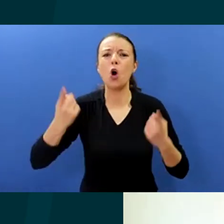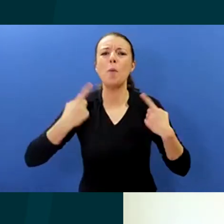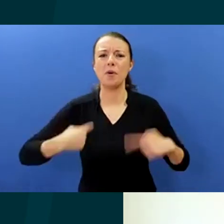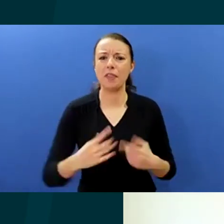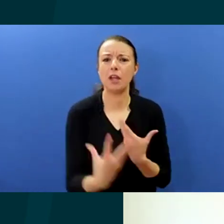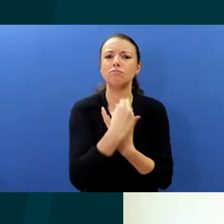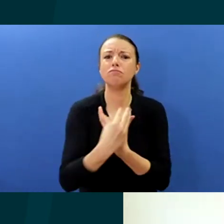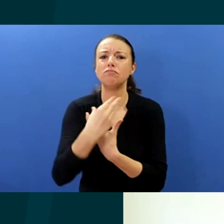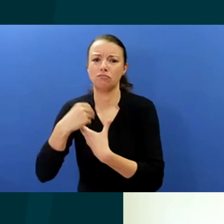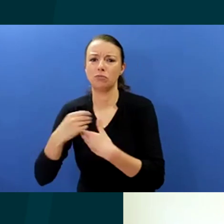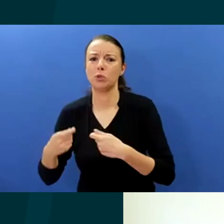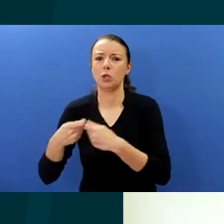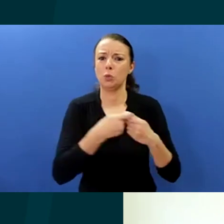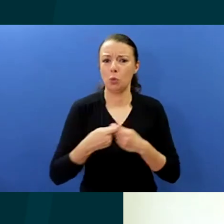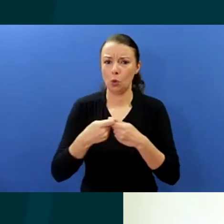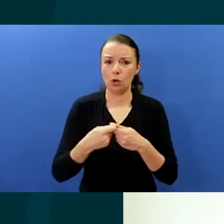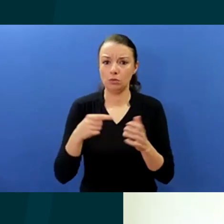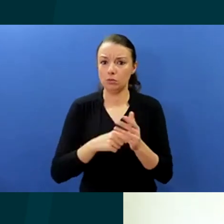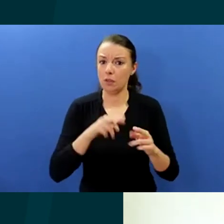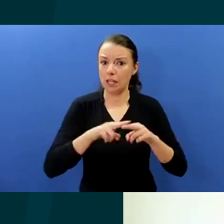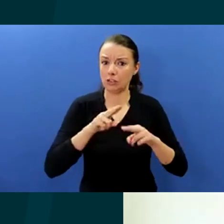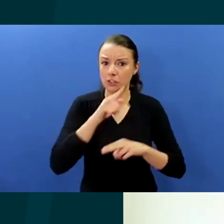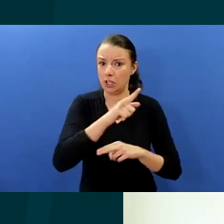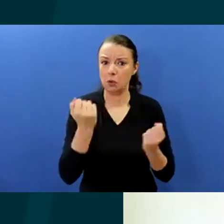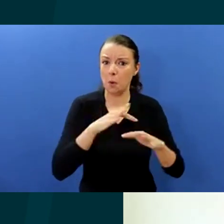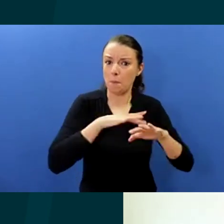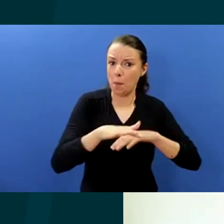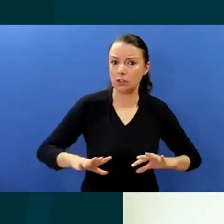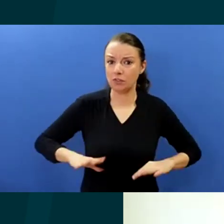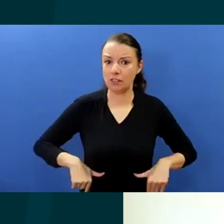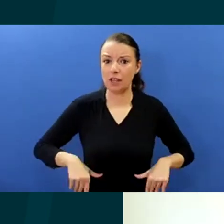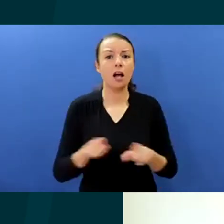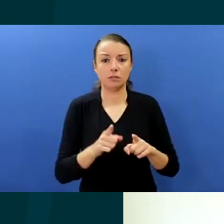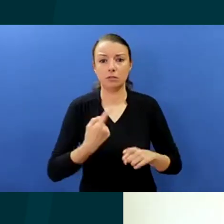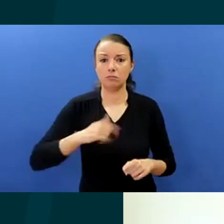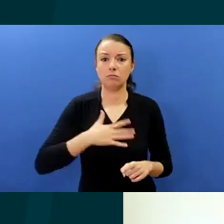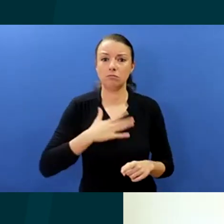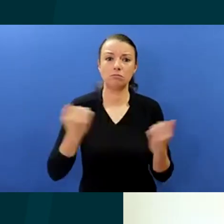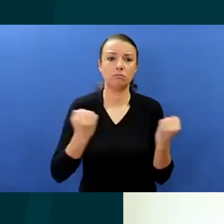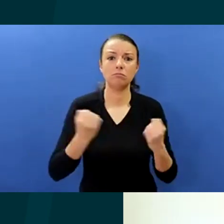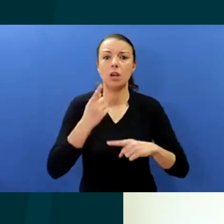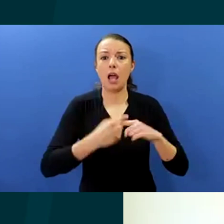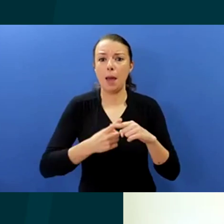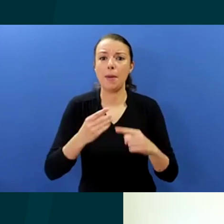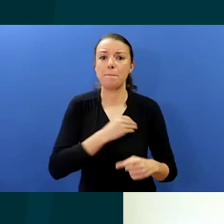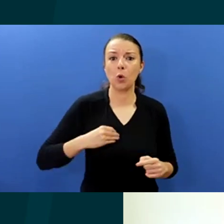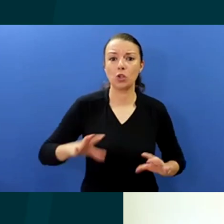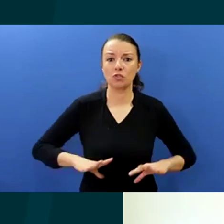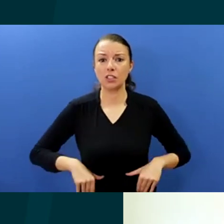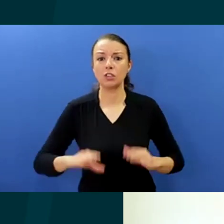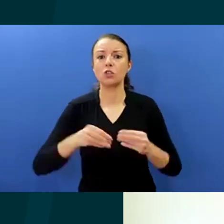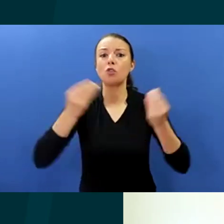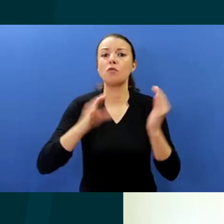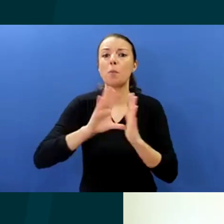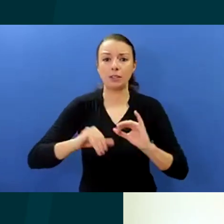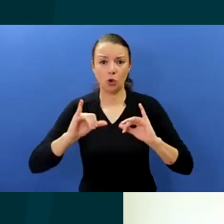famous for introducing these kind of tools. But for us, it is a very important element of the Polish-Swiss